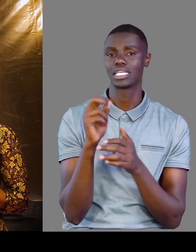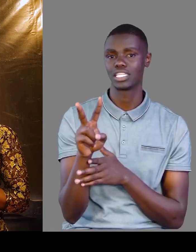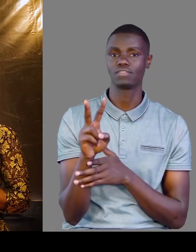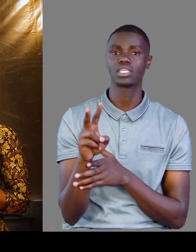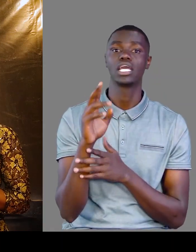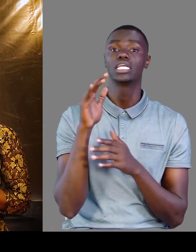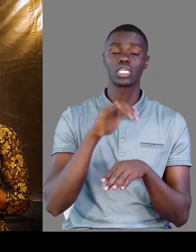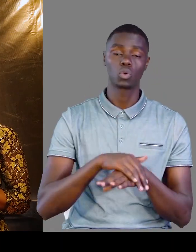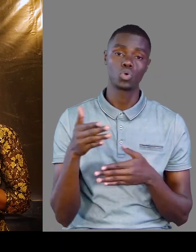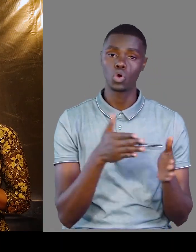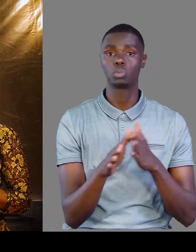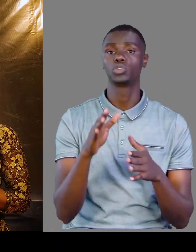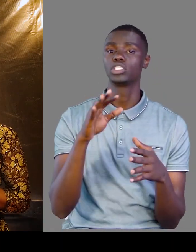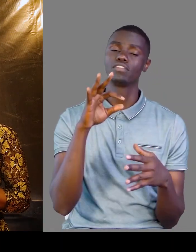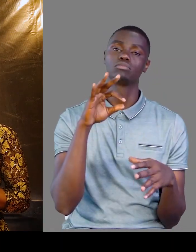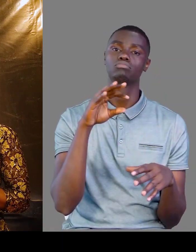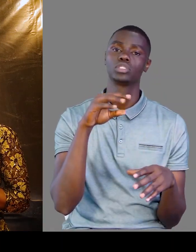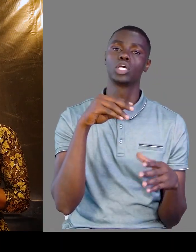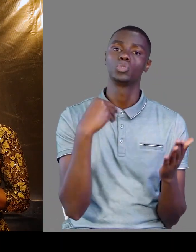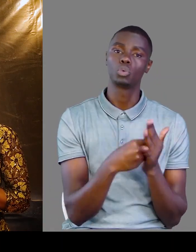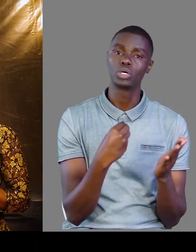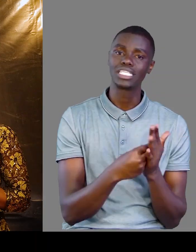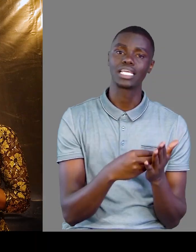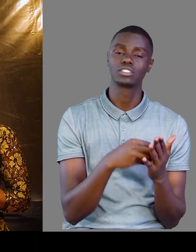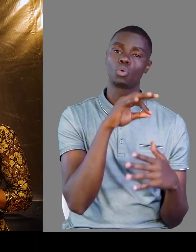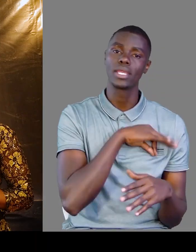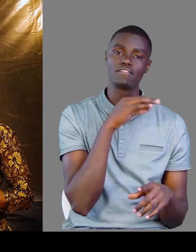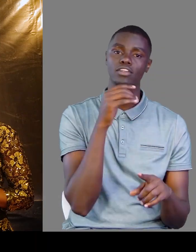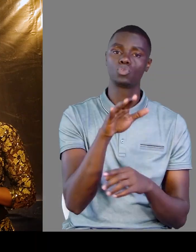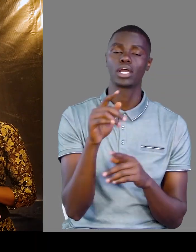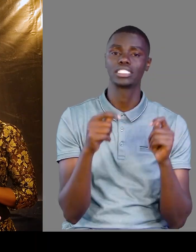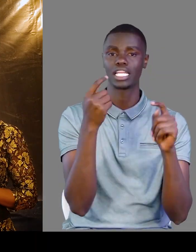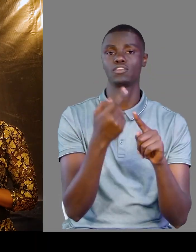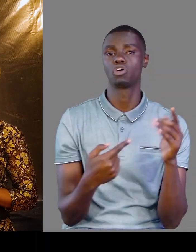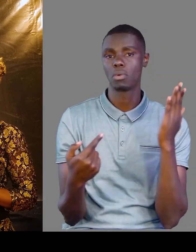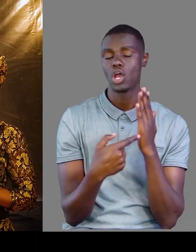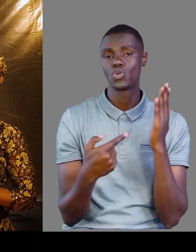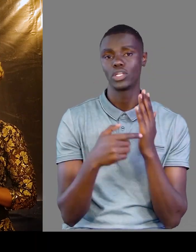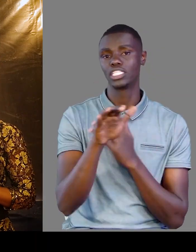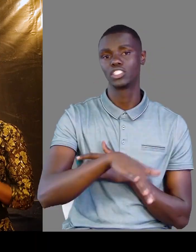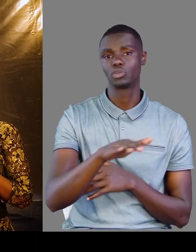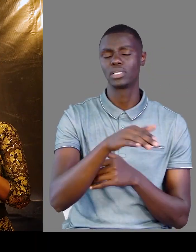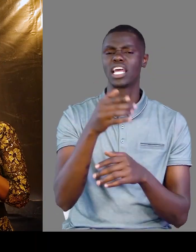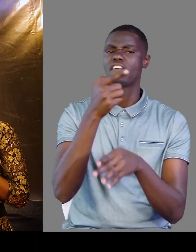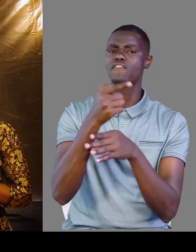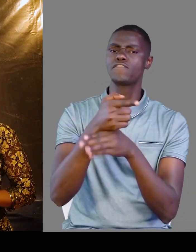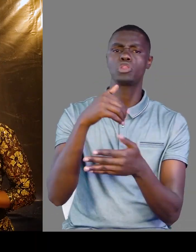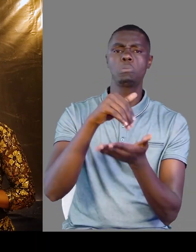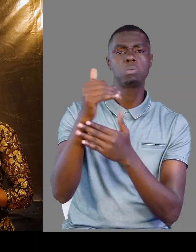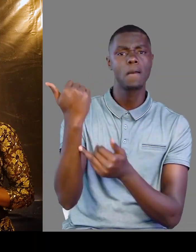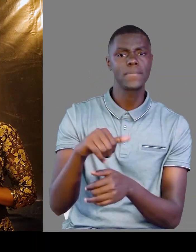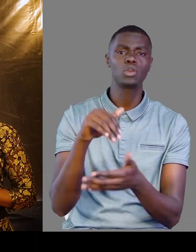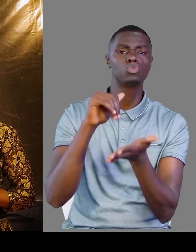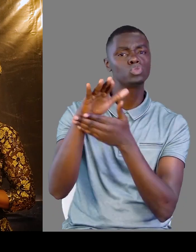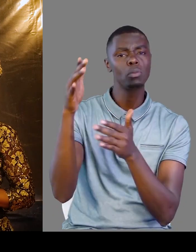to even monetize your talent in the digital space. So kama hujatuma video haraka mbio for